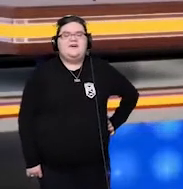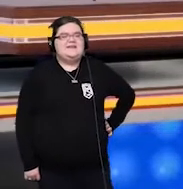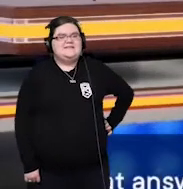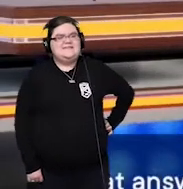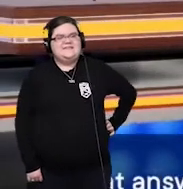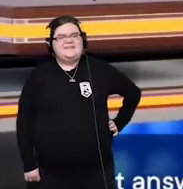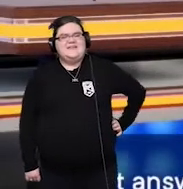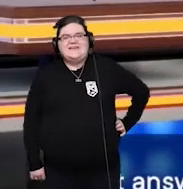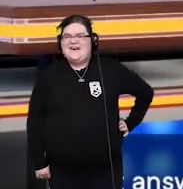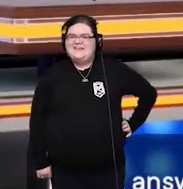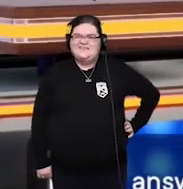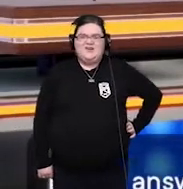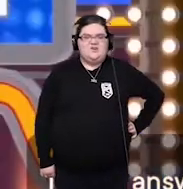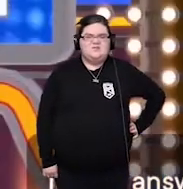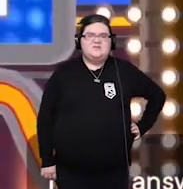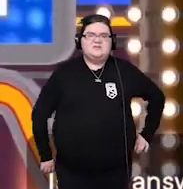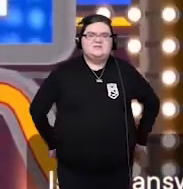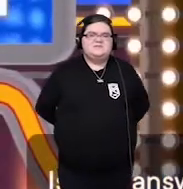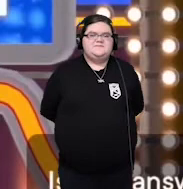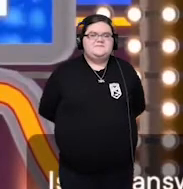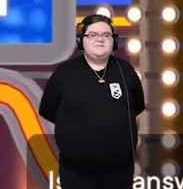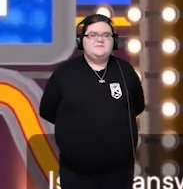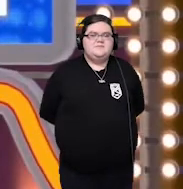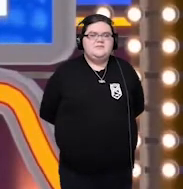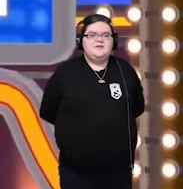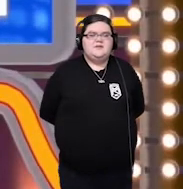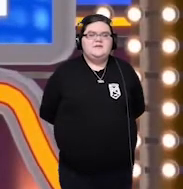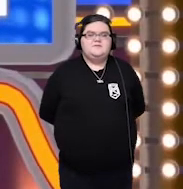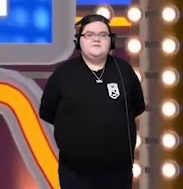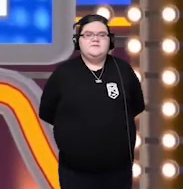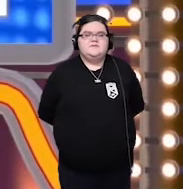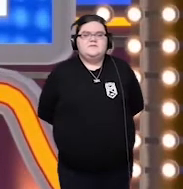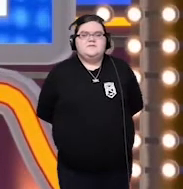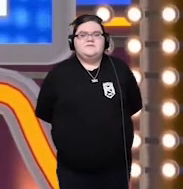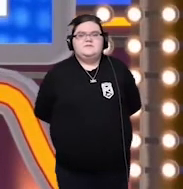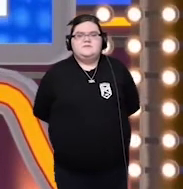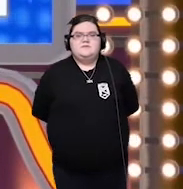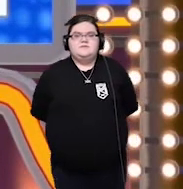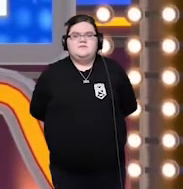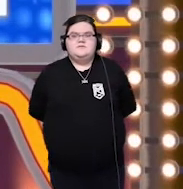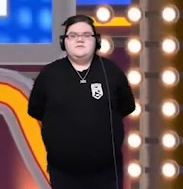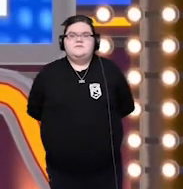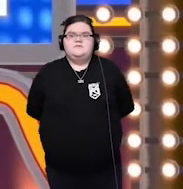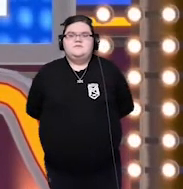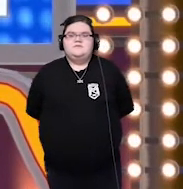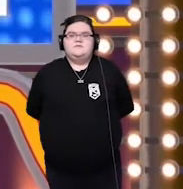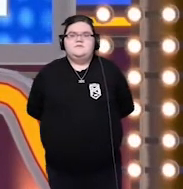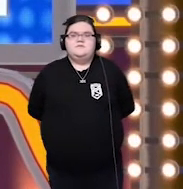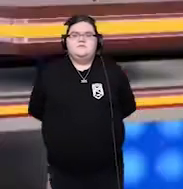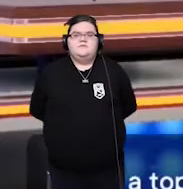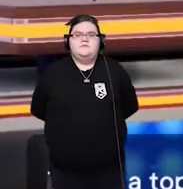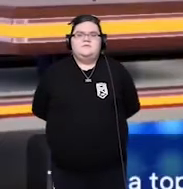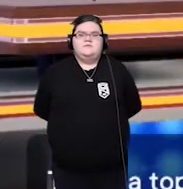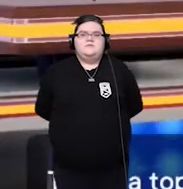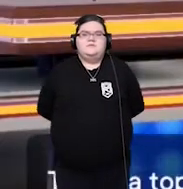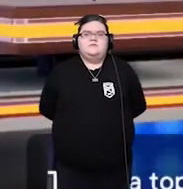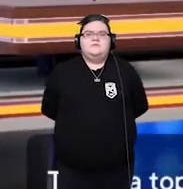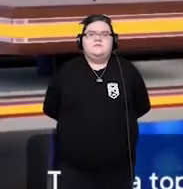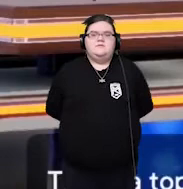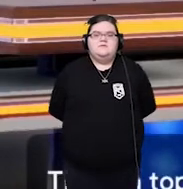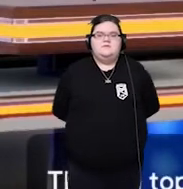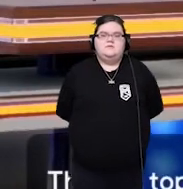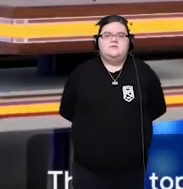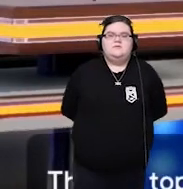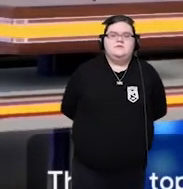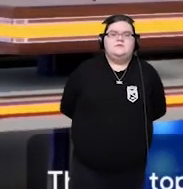they're gonna leave. Violin? You think? I don't know. No, because you don't understand how this game works, JJ. There's a final which they can still win. What? That's a